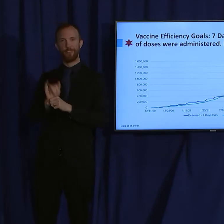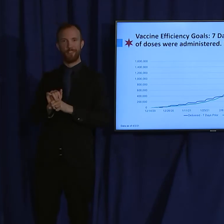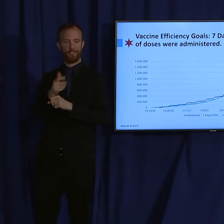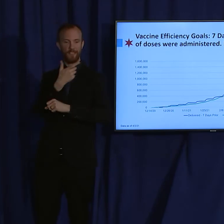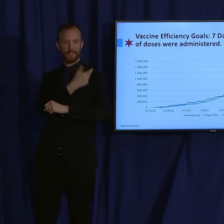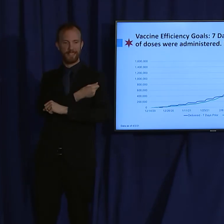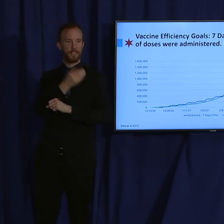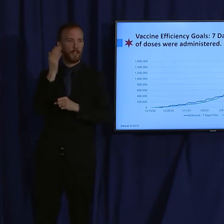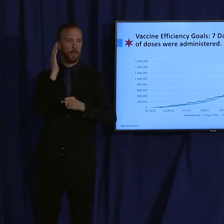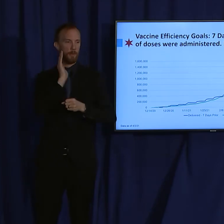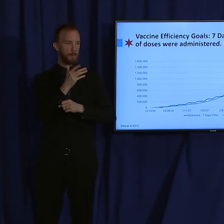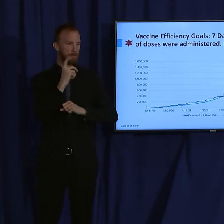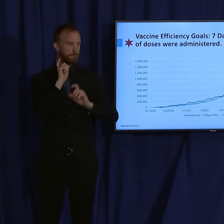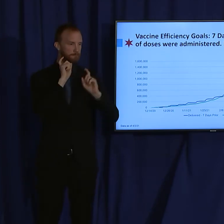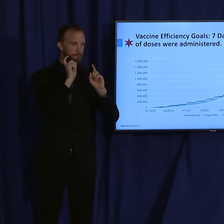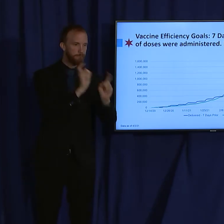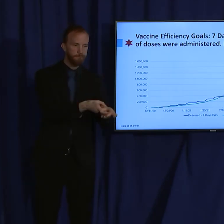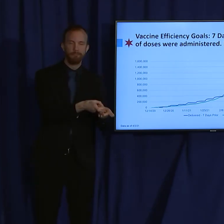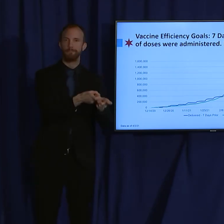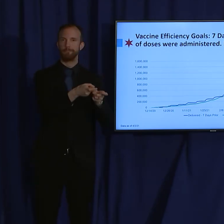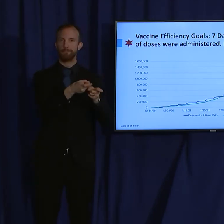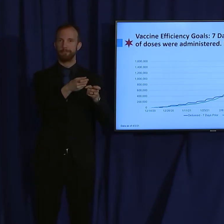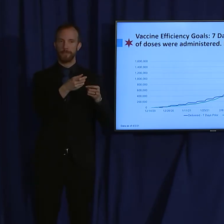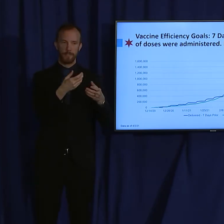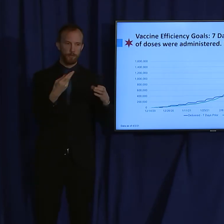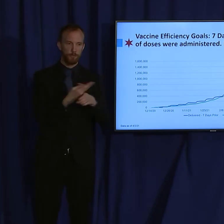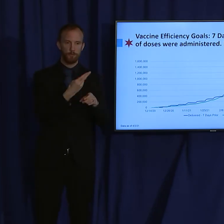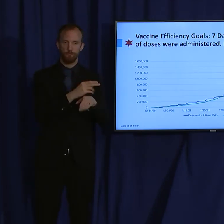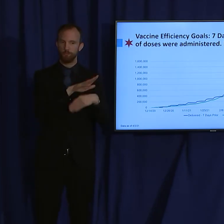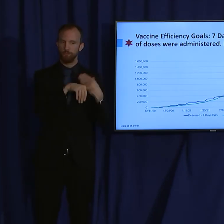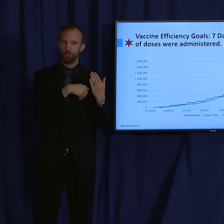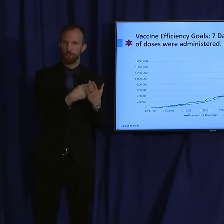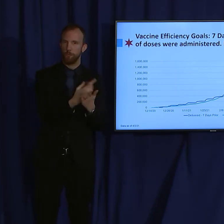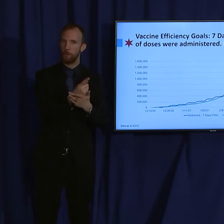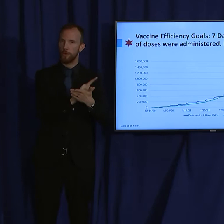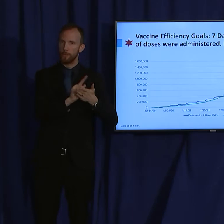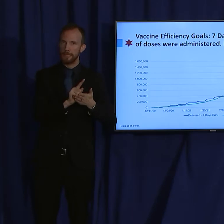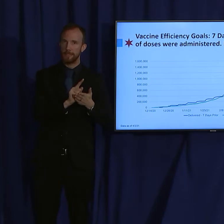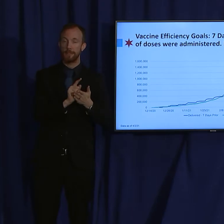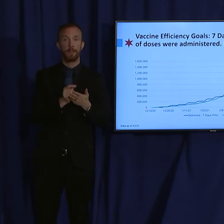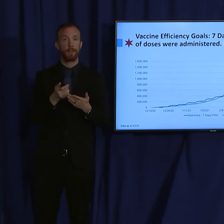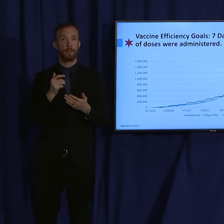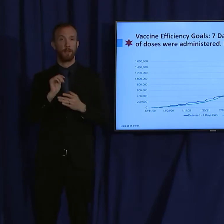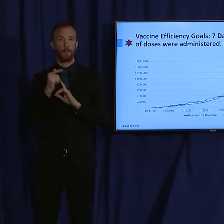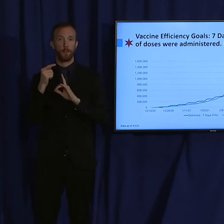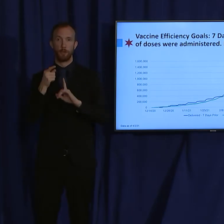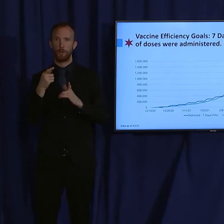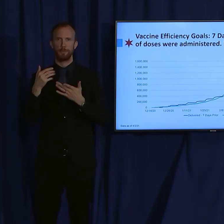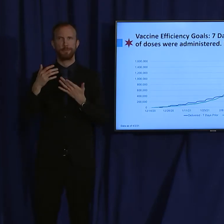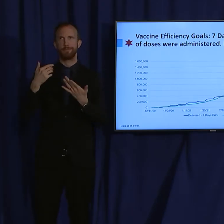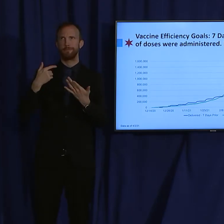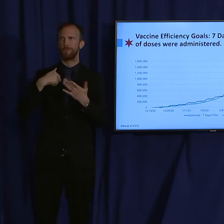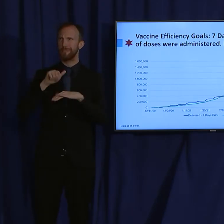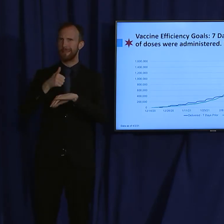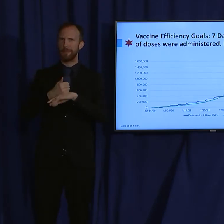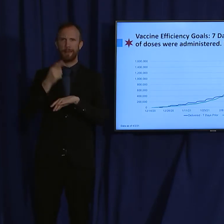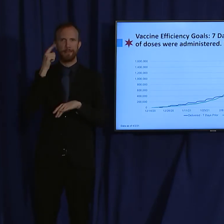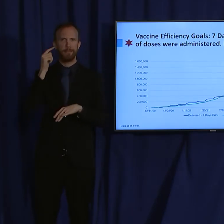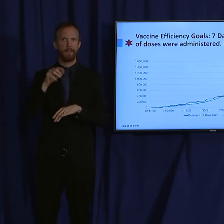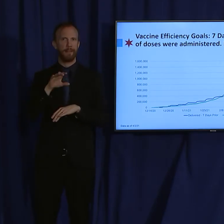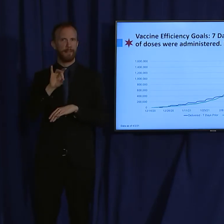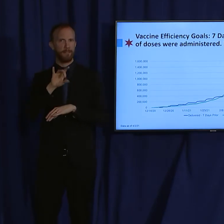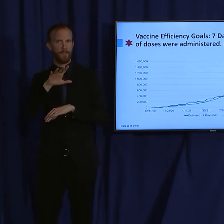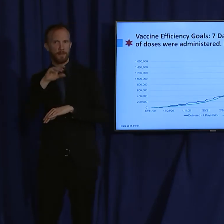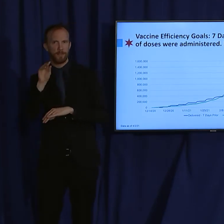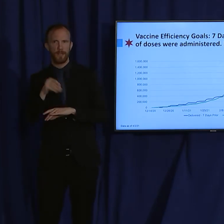week. We set a goal that at least 85% of our vaccine would be reported within a week. And in fact, we've been exceeding that every week too. Last